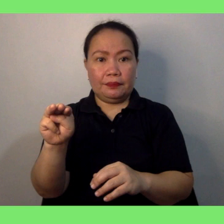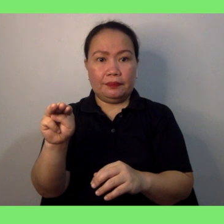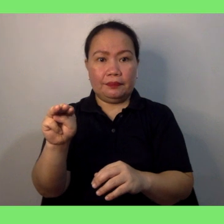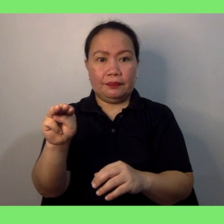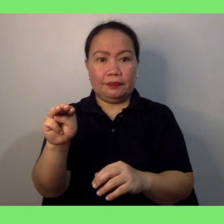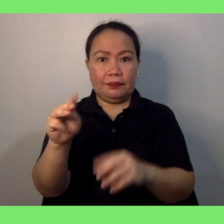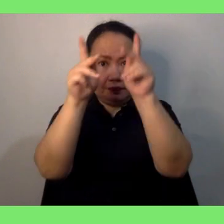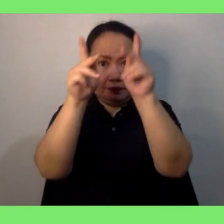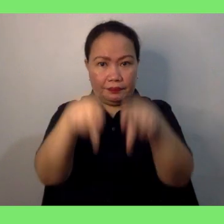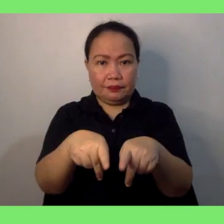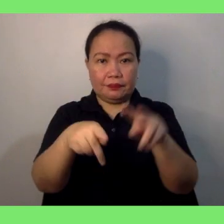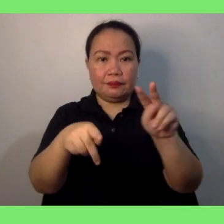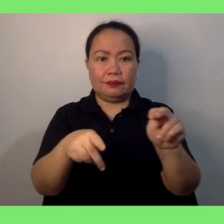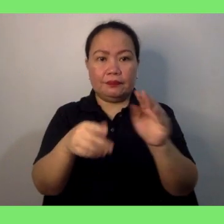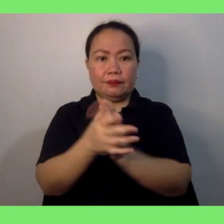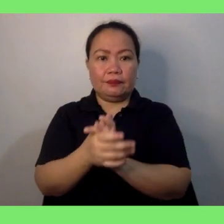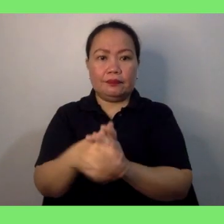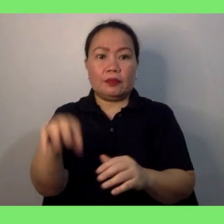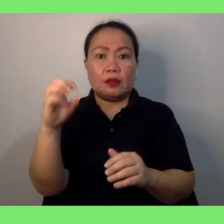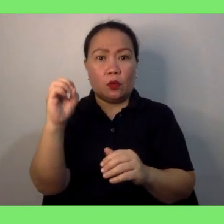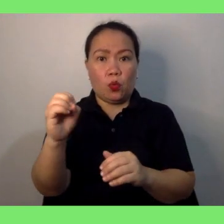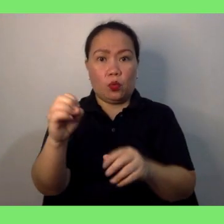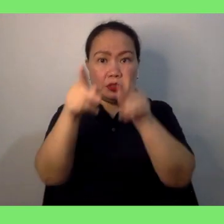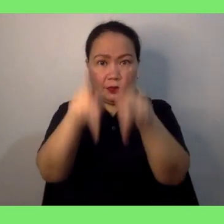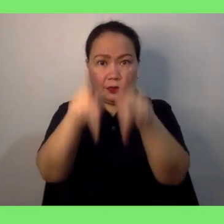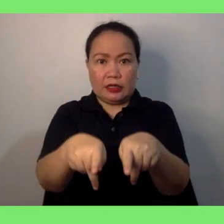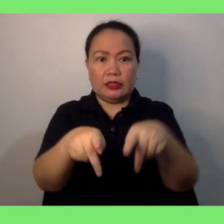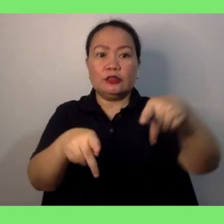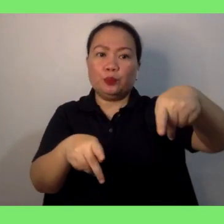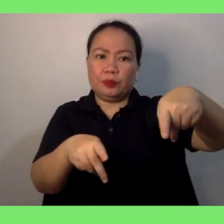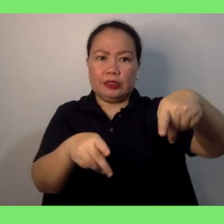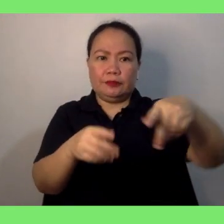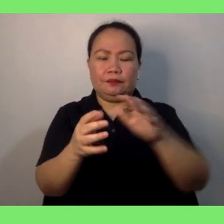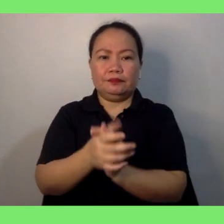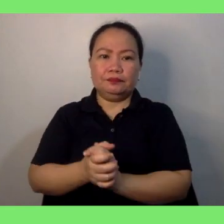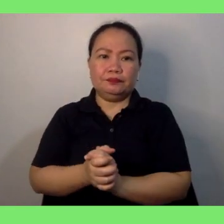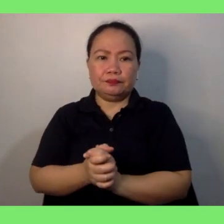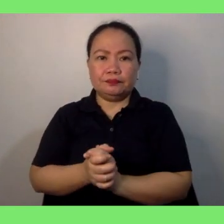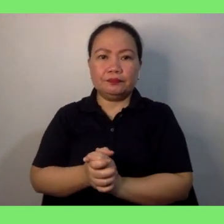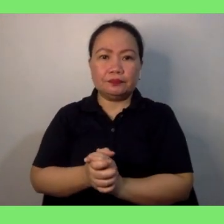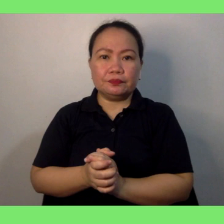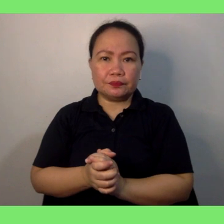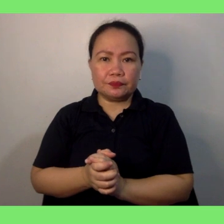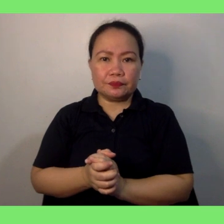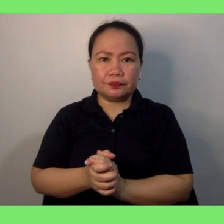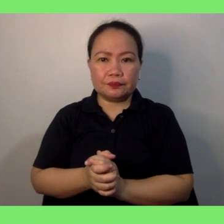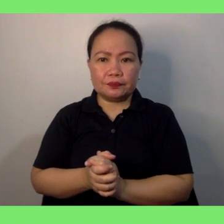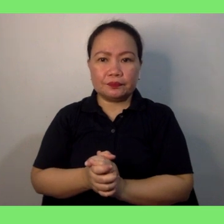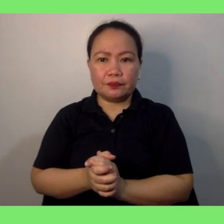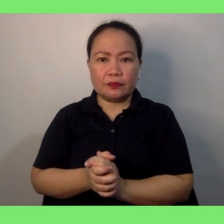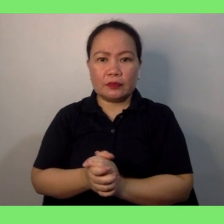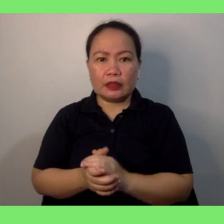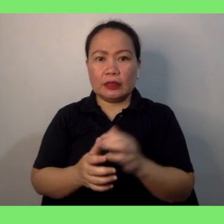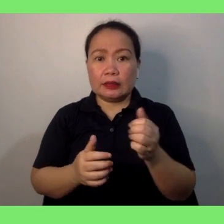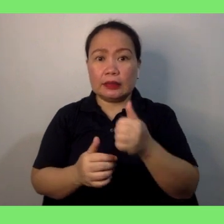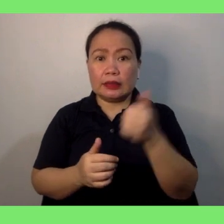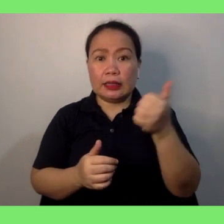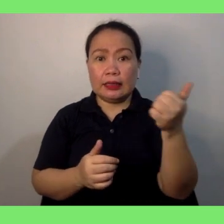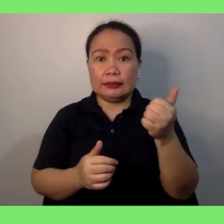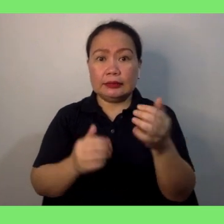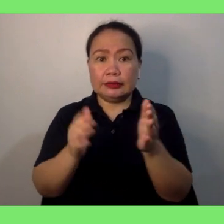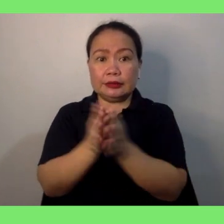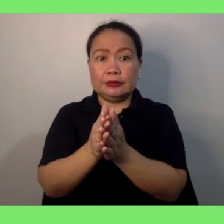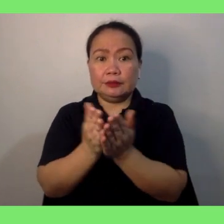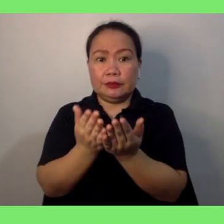line N. And then also, line O is parallel to line P. Okay? So, in other books, may makikita kayo